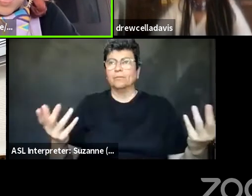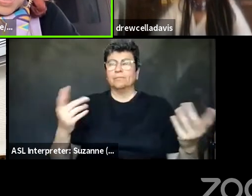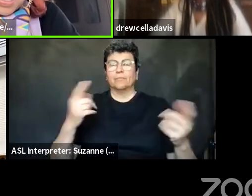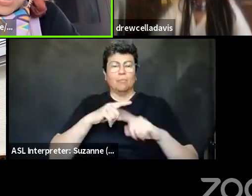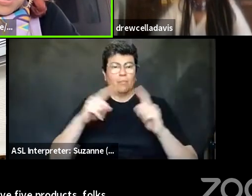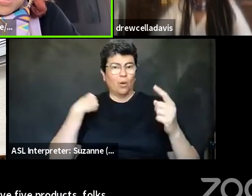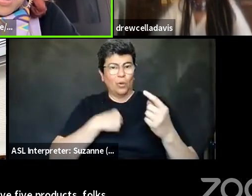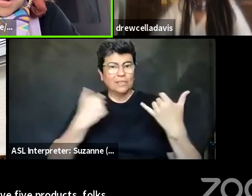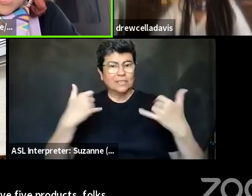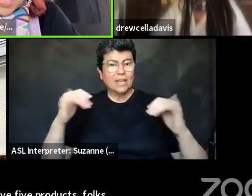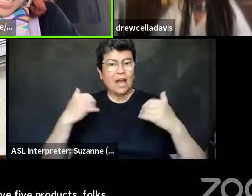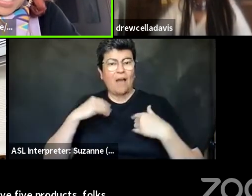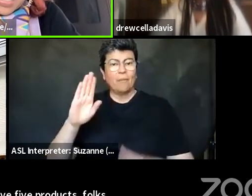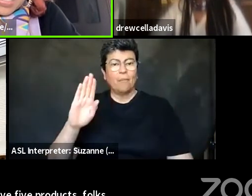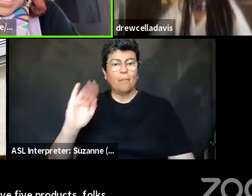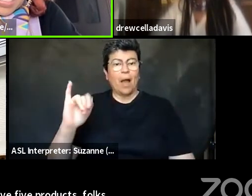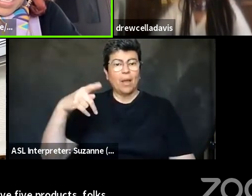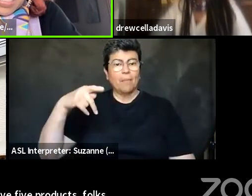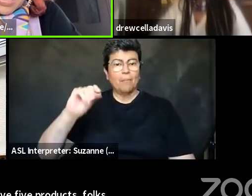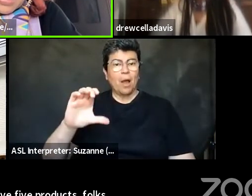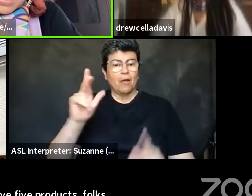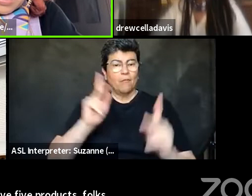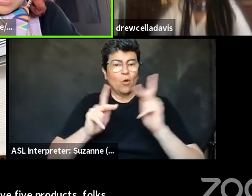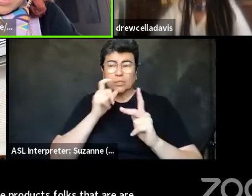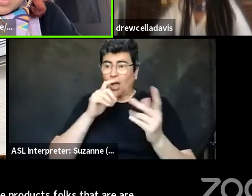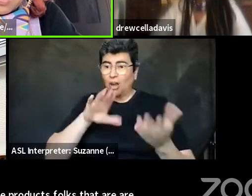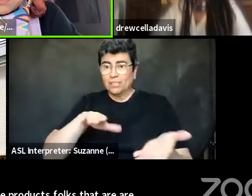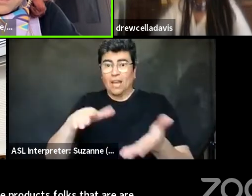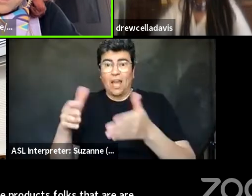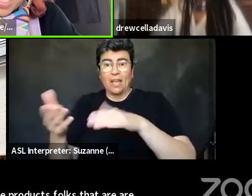BIPOC folks that are dying.